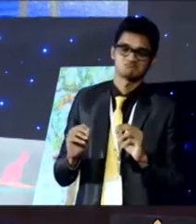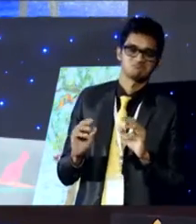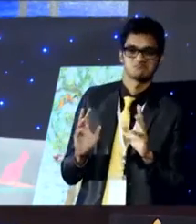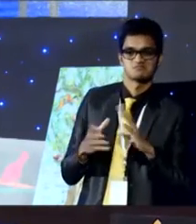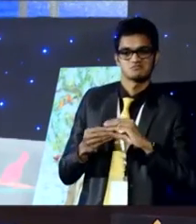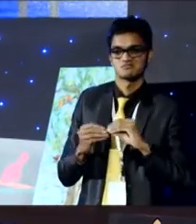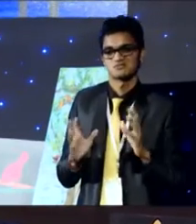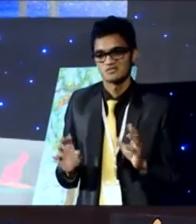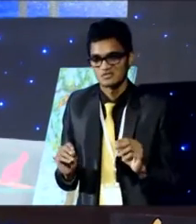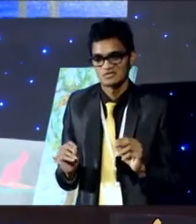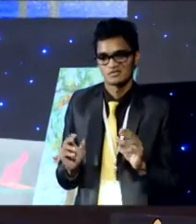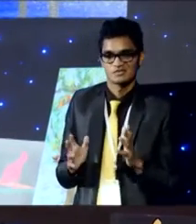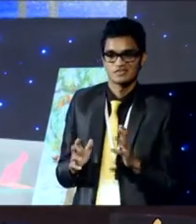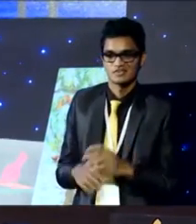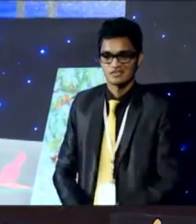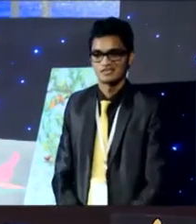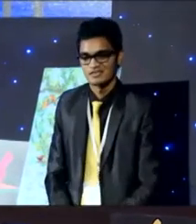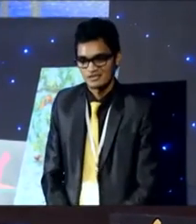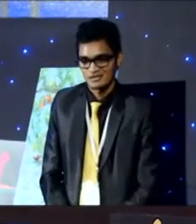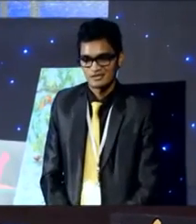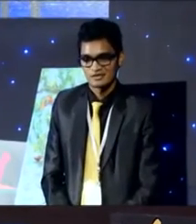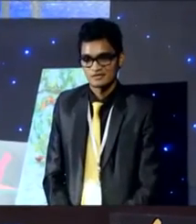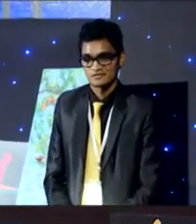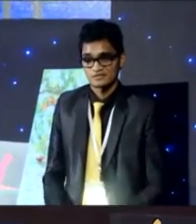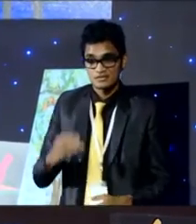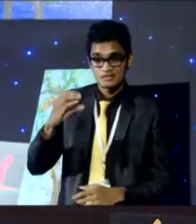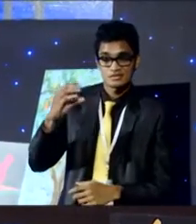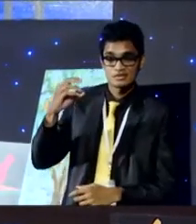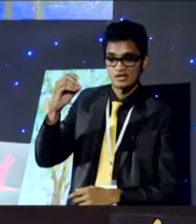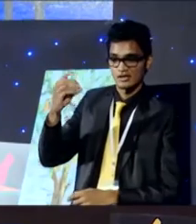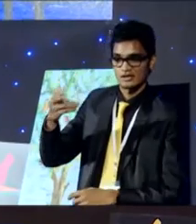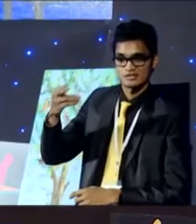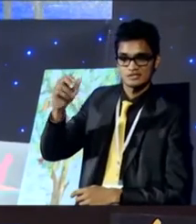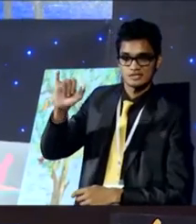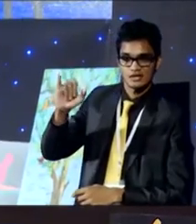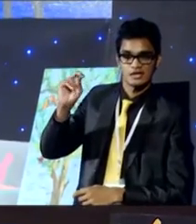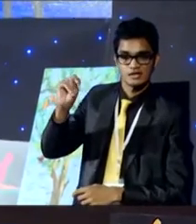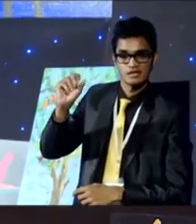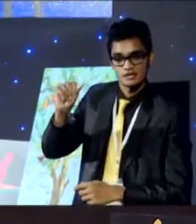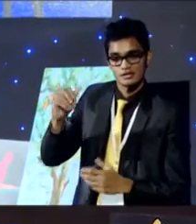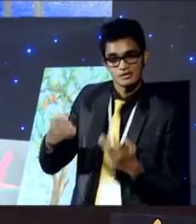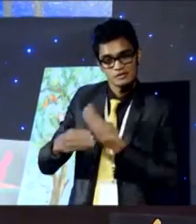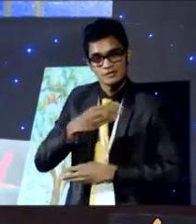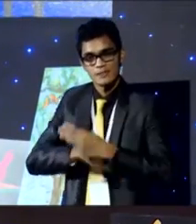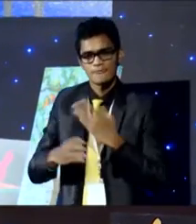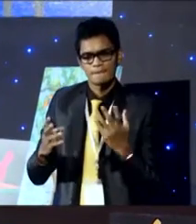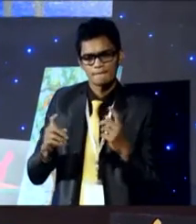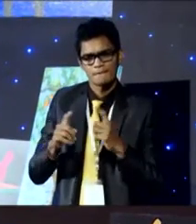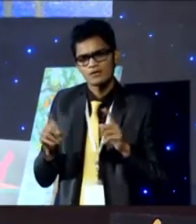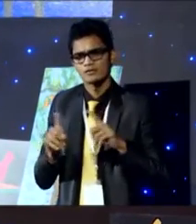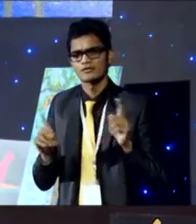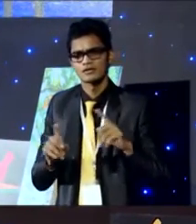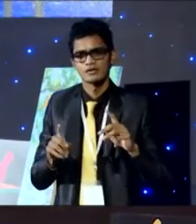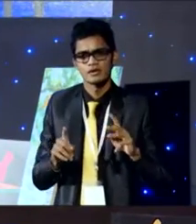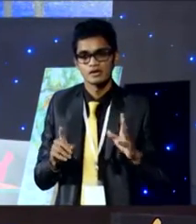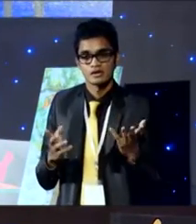an institute, and they'll say, I don't know, I don't think there's one. You talk to China, they think that there is nobody there with a disability. While you go to the West, and